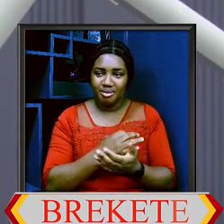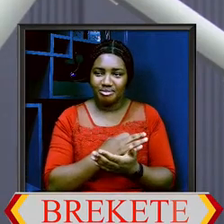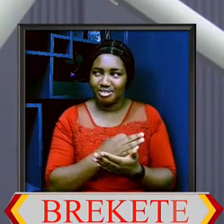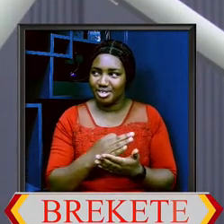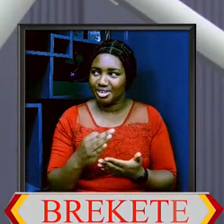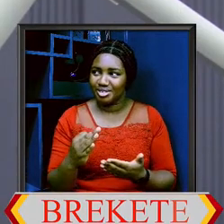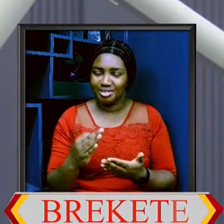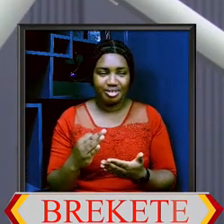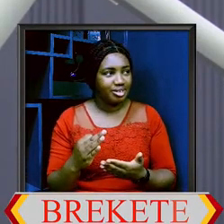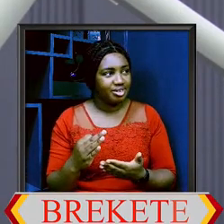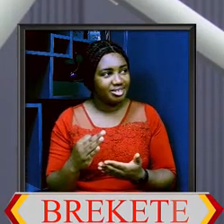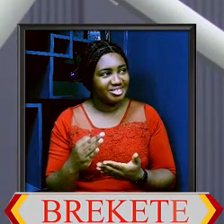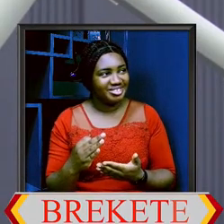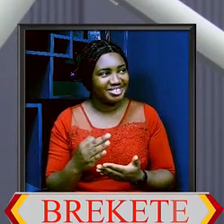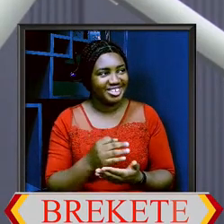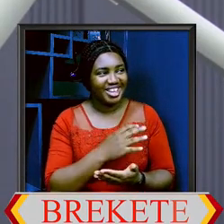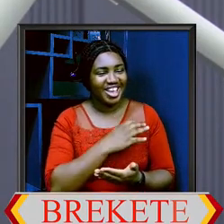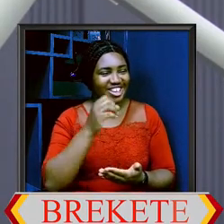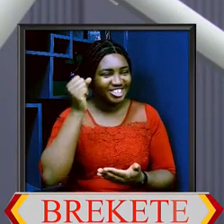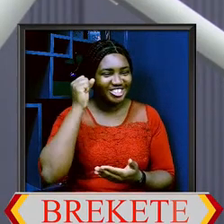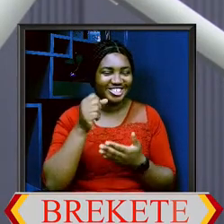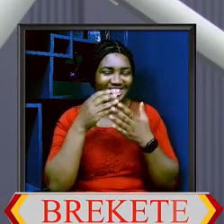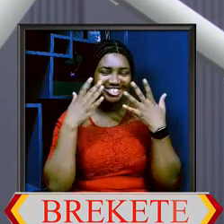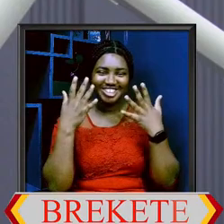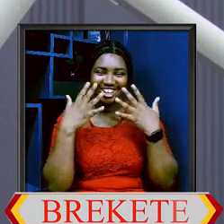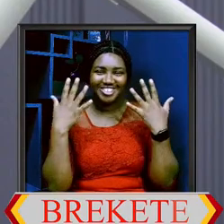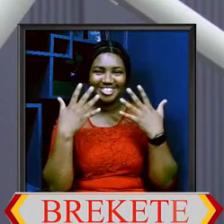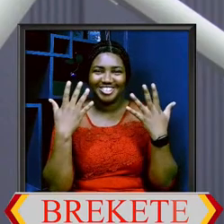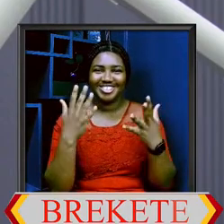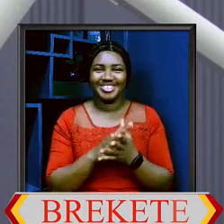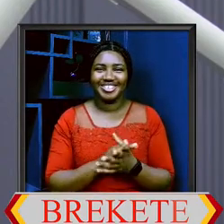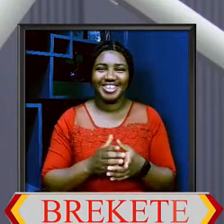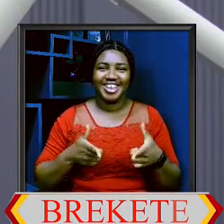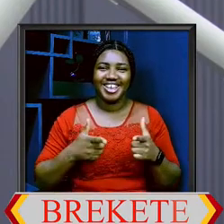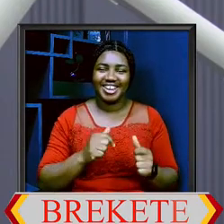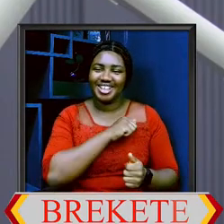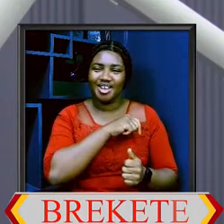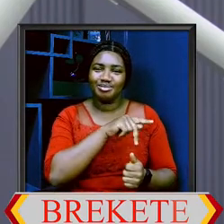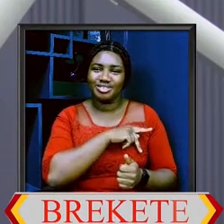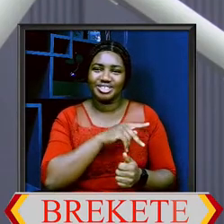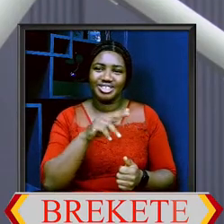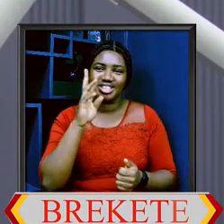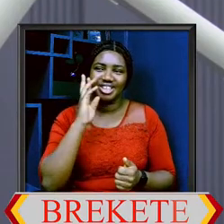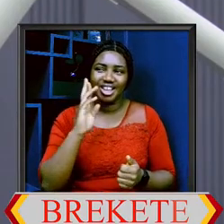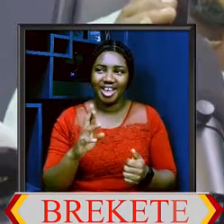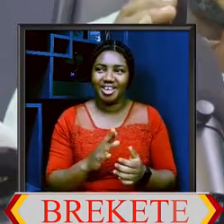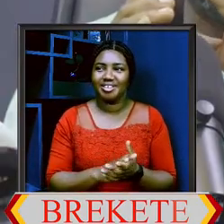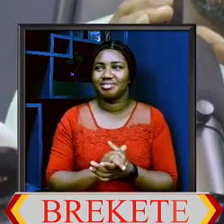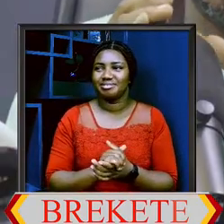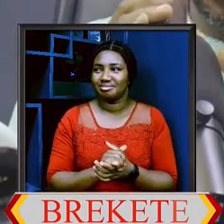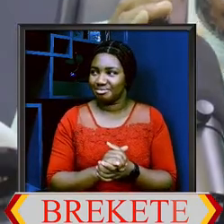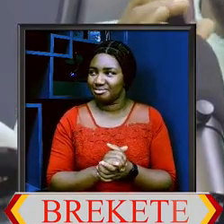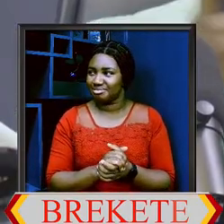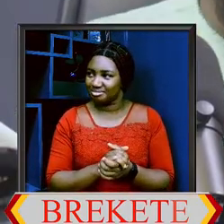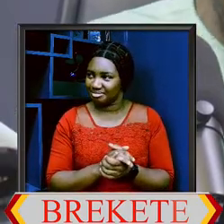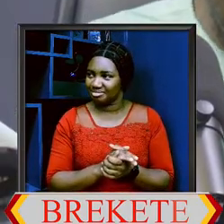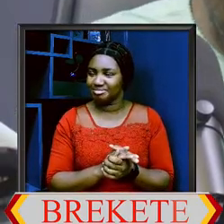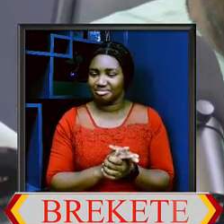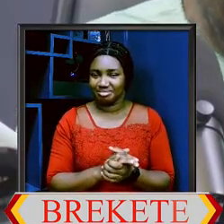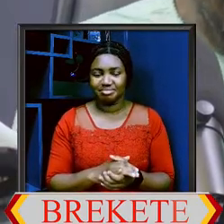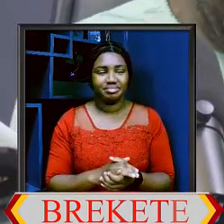amen and you are laughing okay let's appreciate Dr thank you very